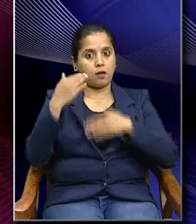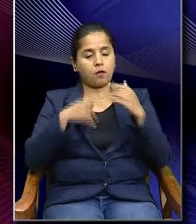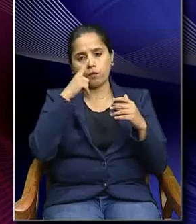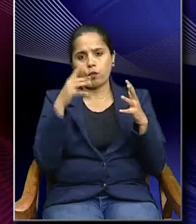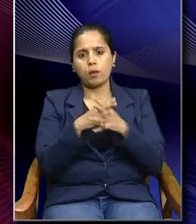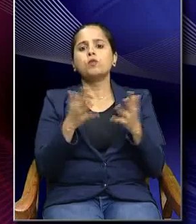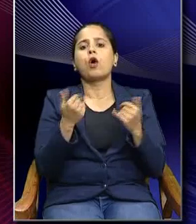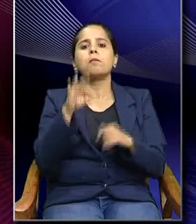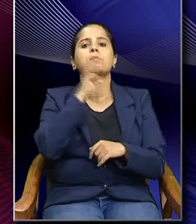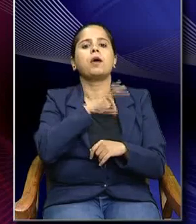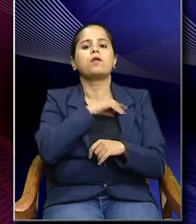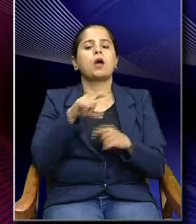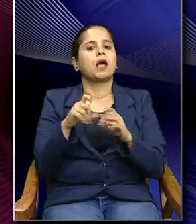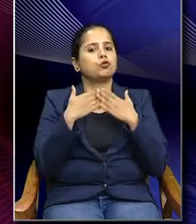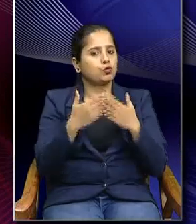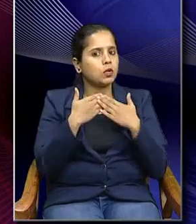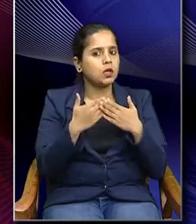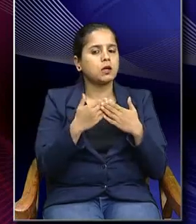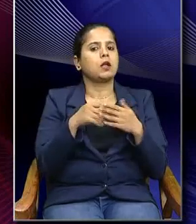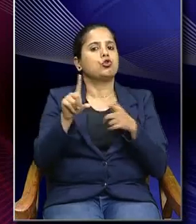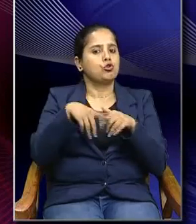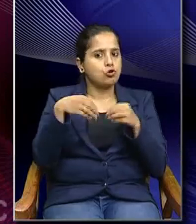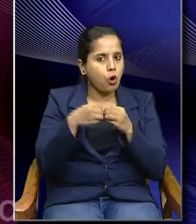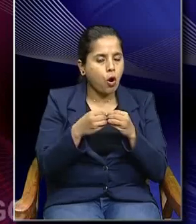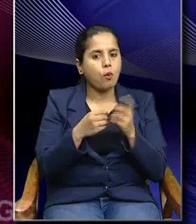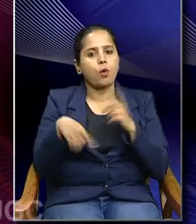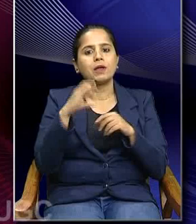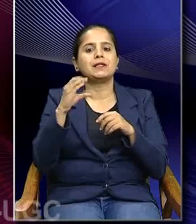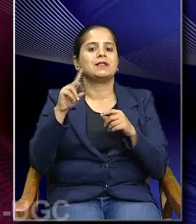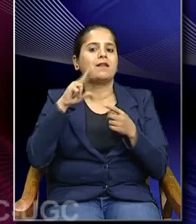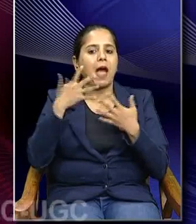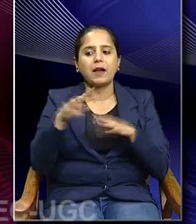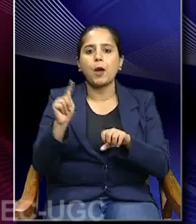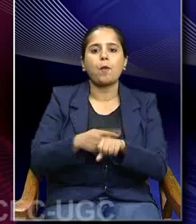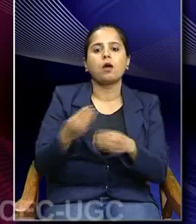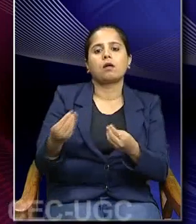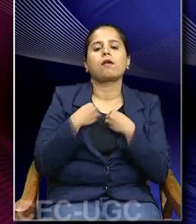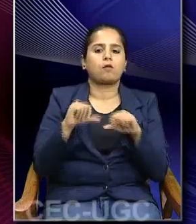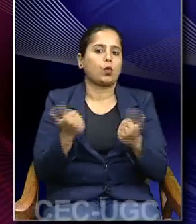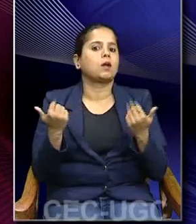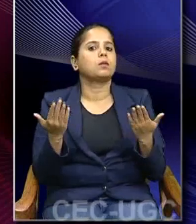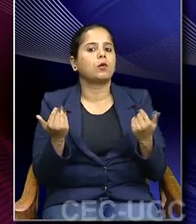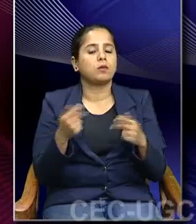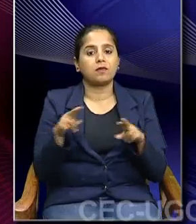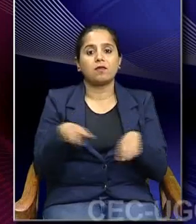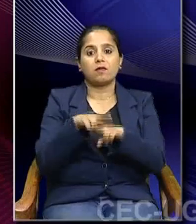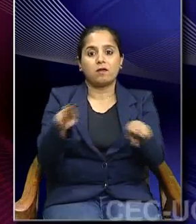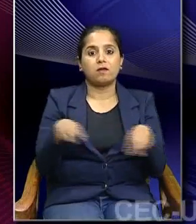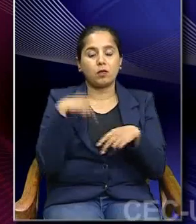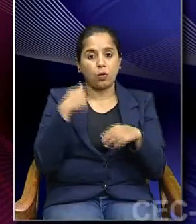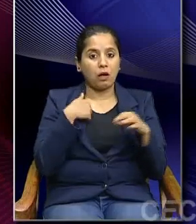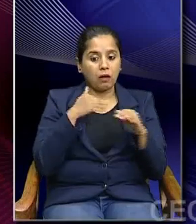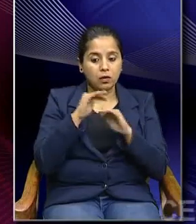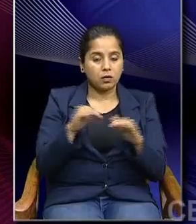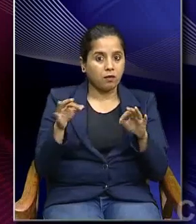take advantage of education, employment and civic opportunity. The families with fewer children